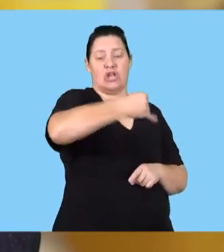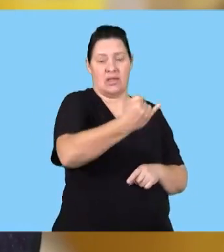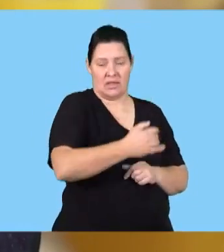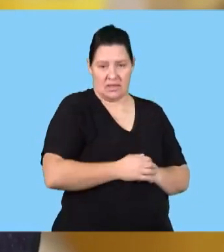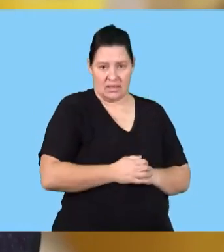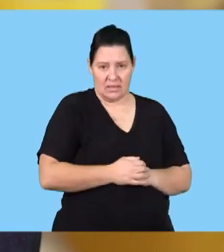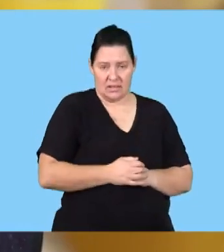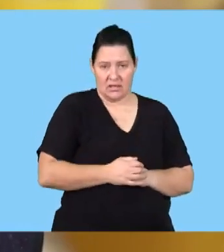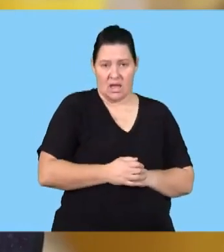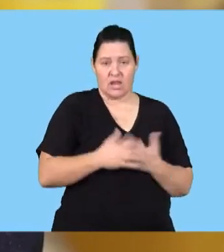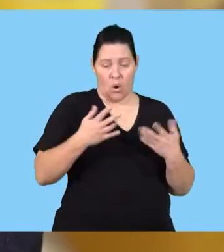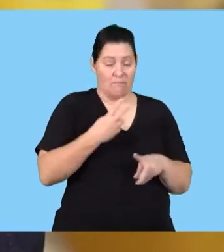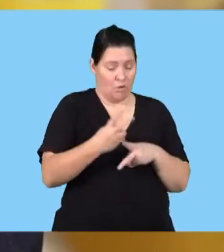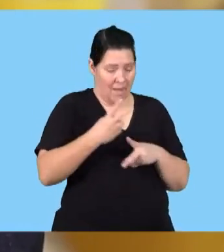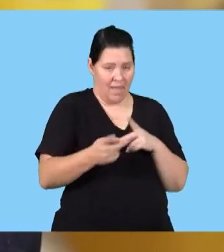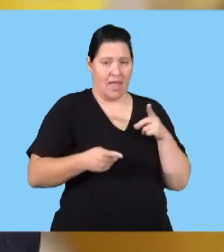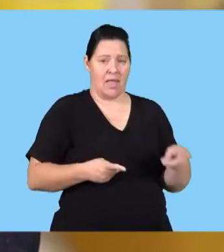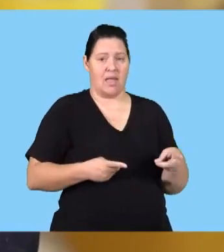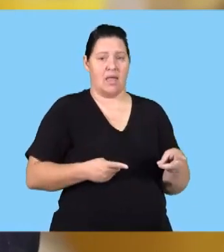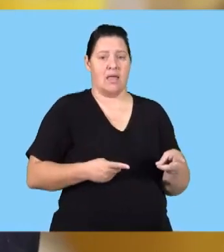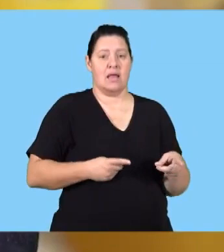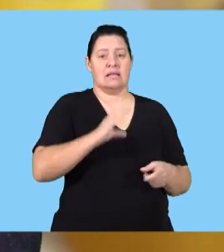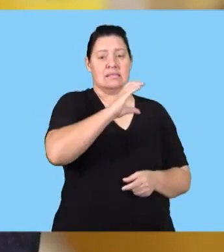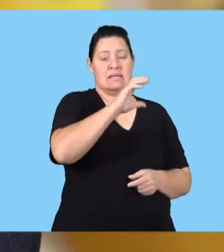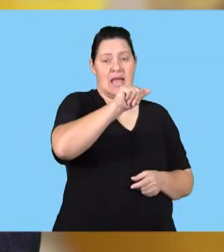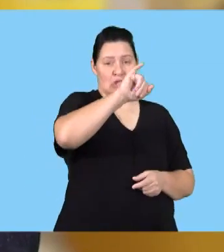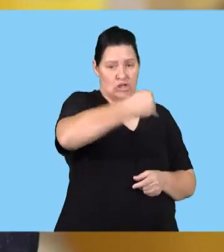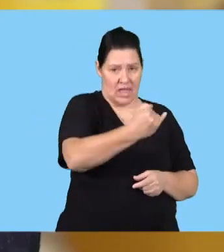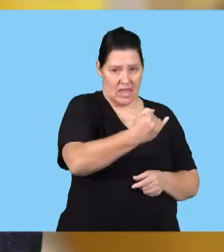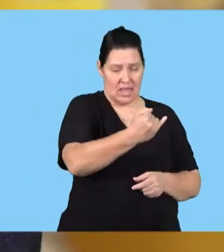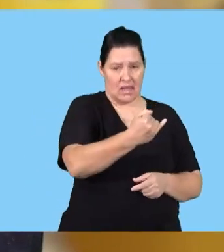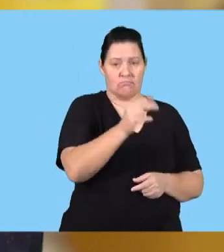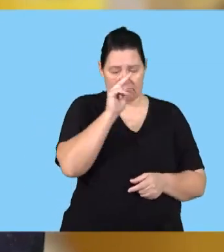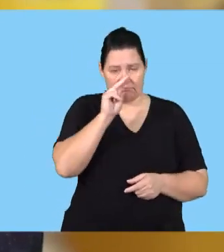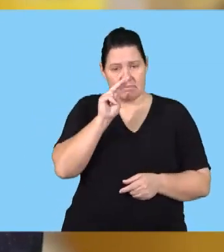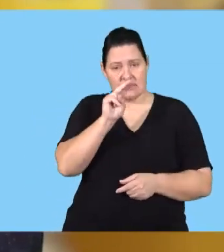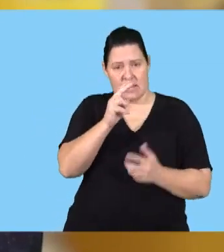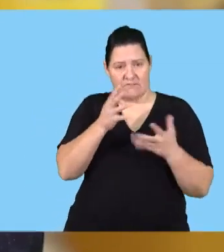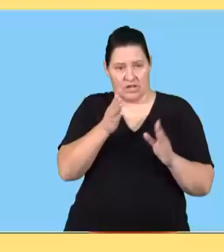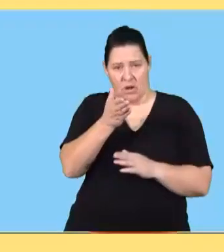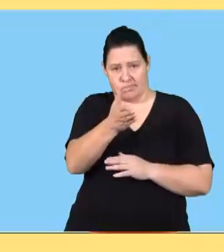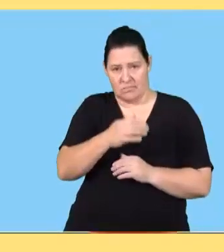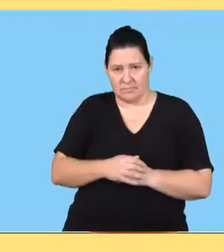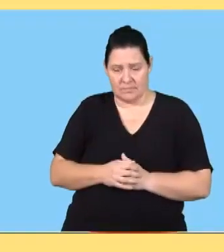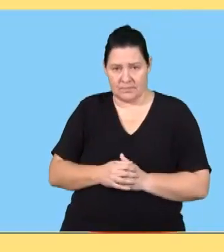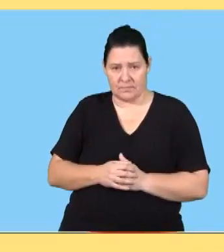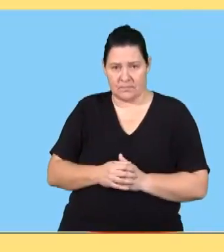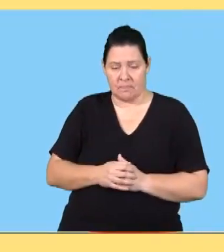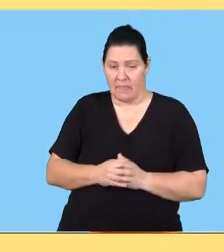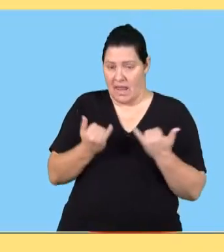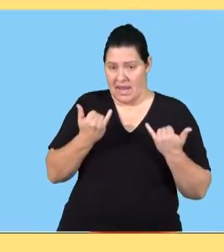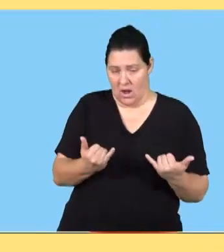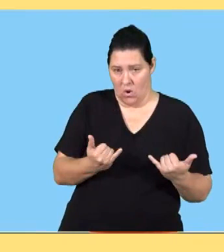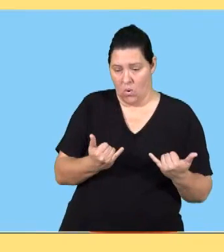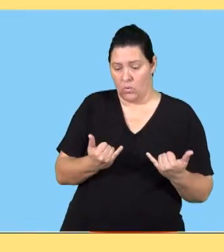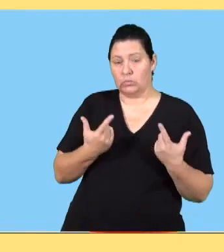allowances journal. So remember, we have already prepared the creditors allowances journal, which you can see right before you. And